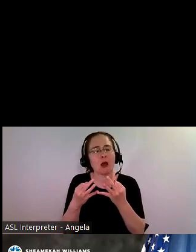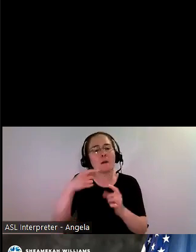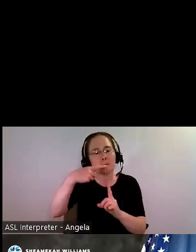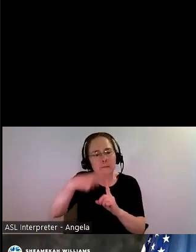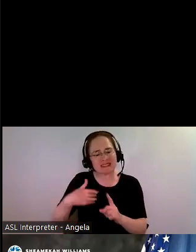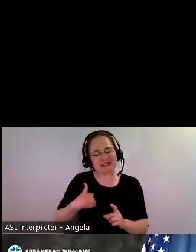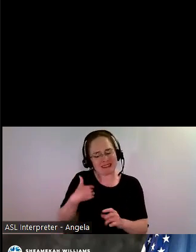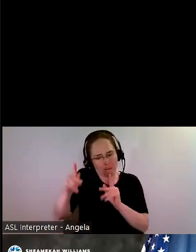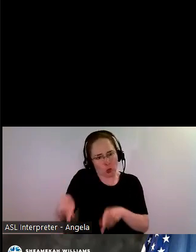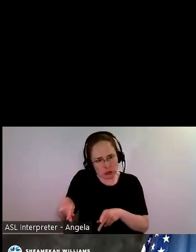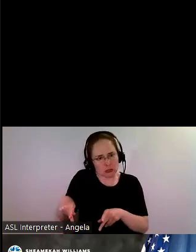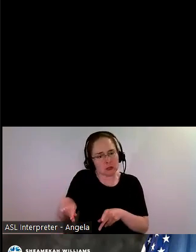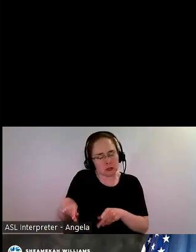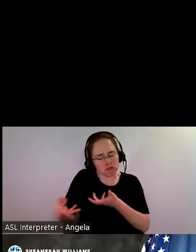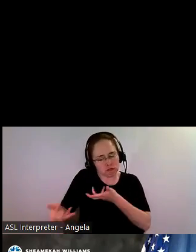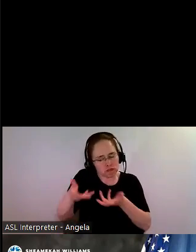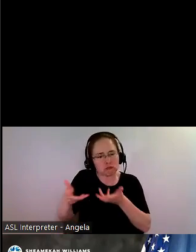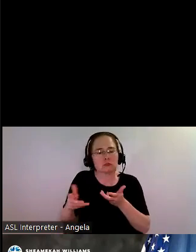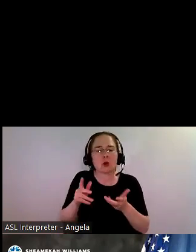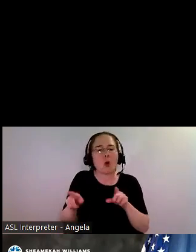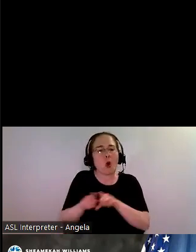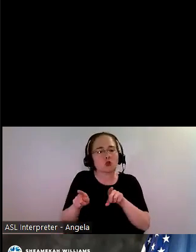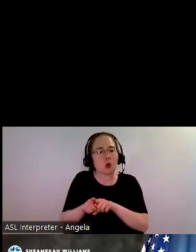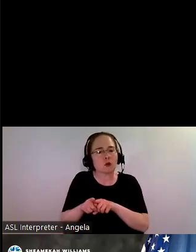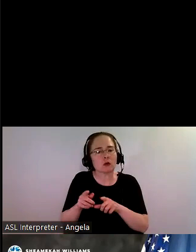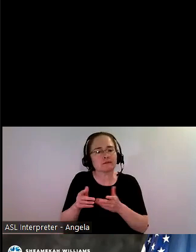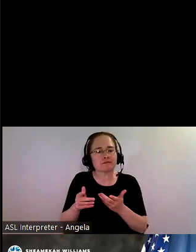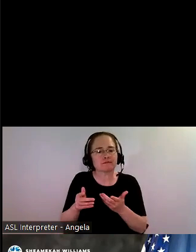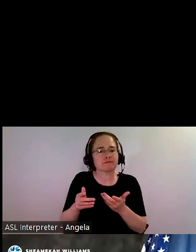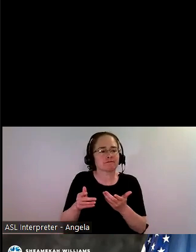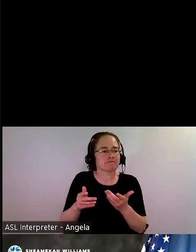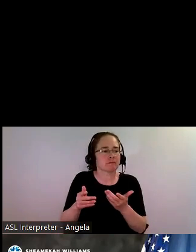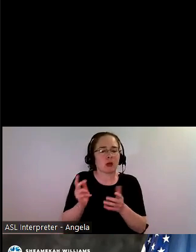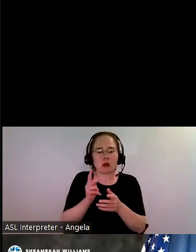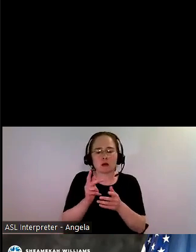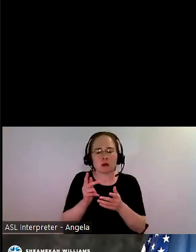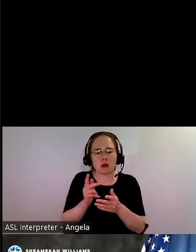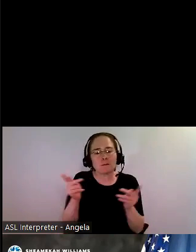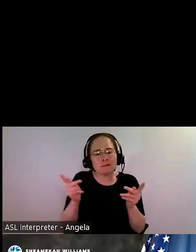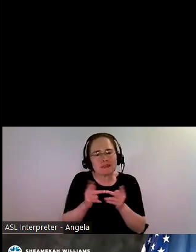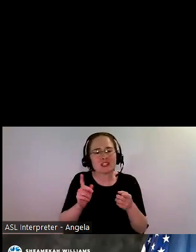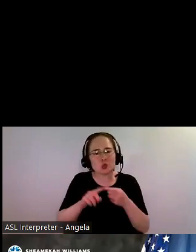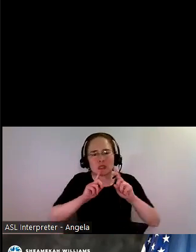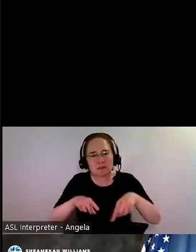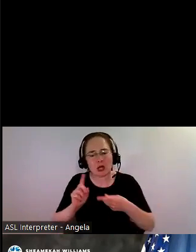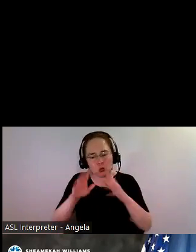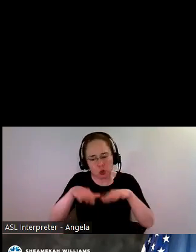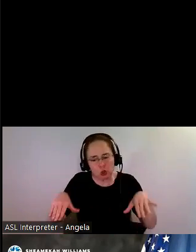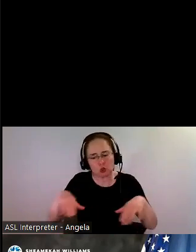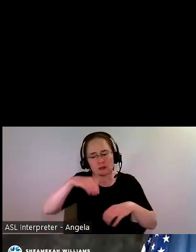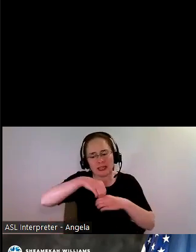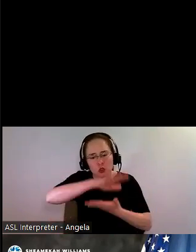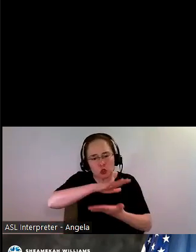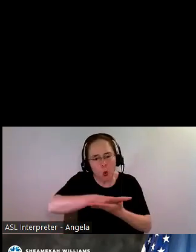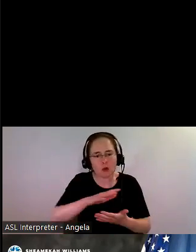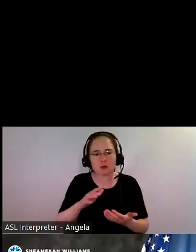young person. It is also designed to really be a point to respond to children that are in schools,